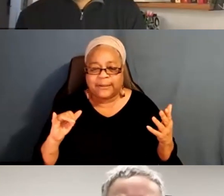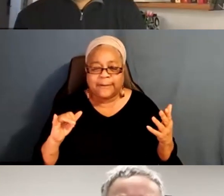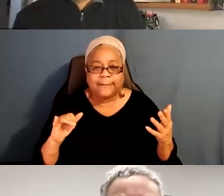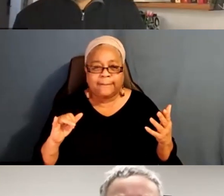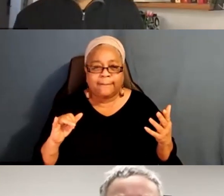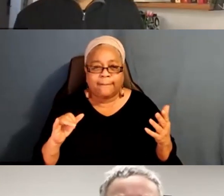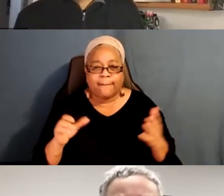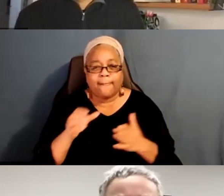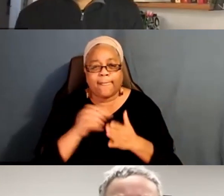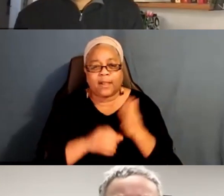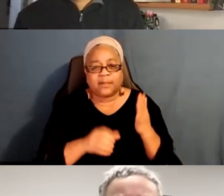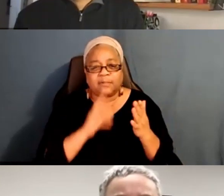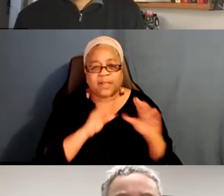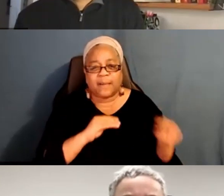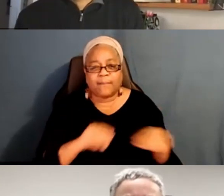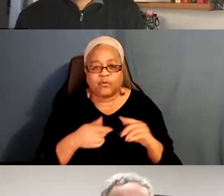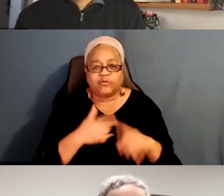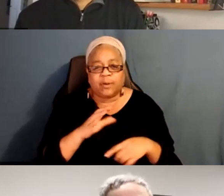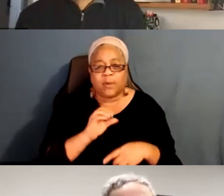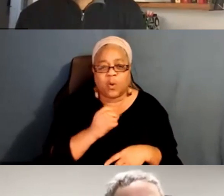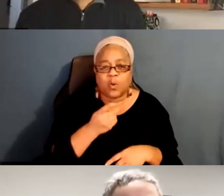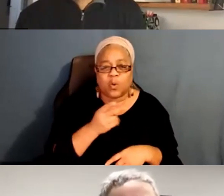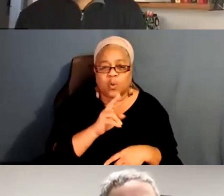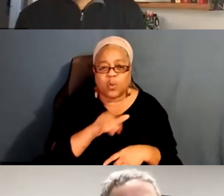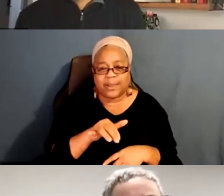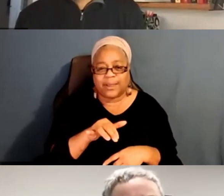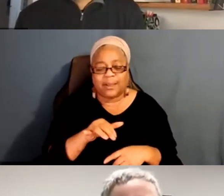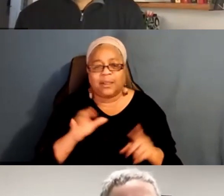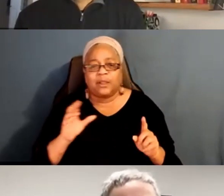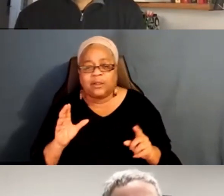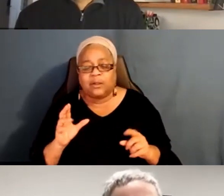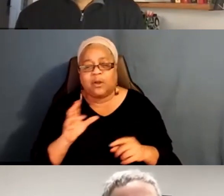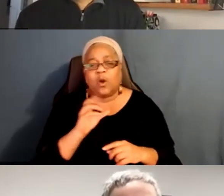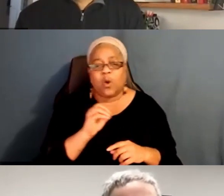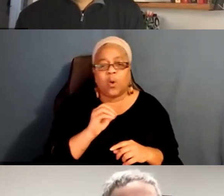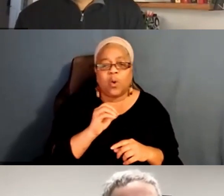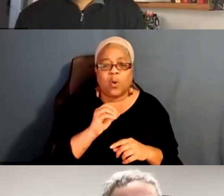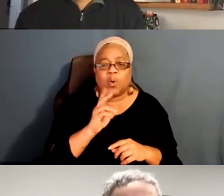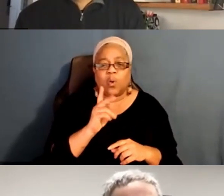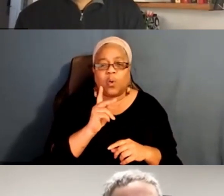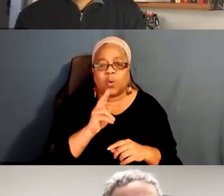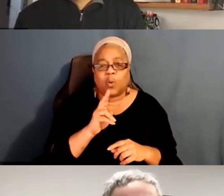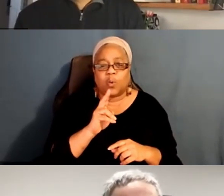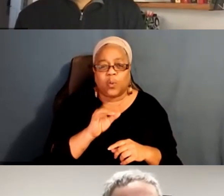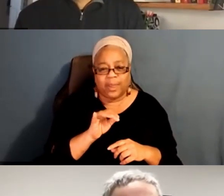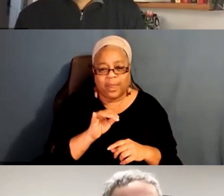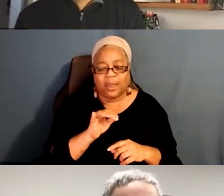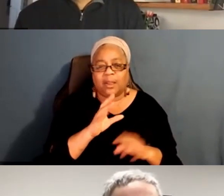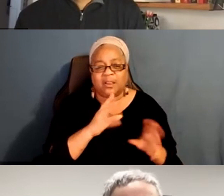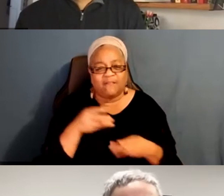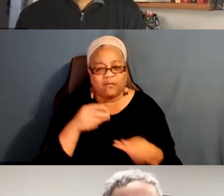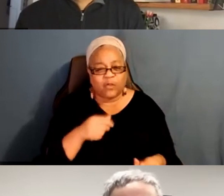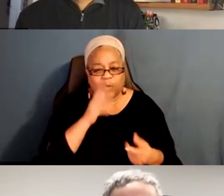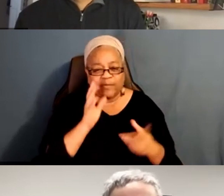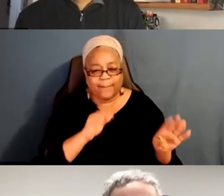the chapter that moves from Okwui to Dawoud. I mean, the sort of flow of that, the movement